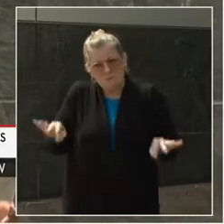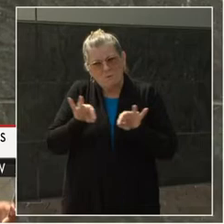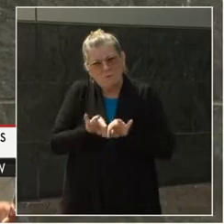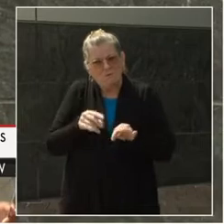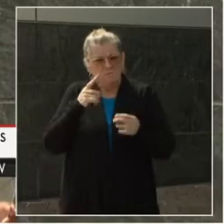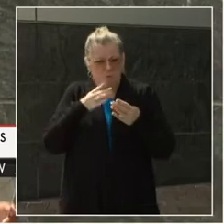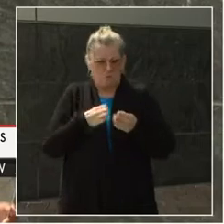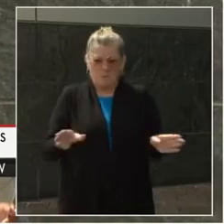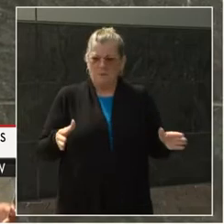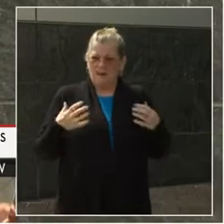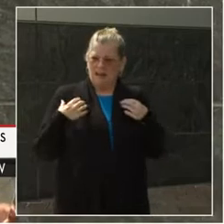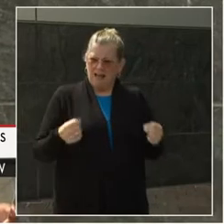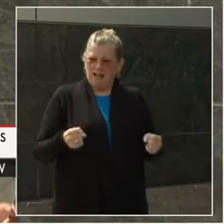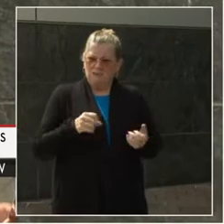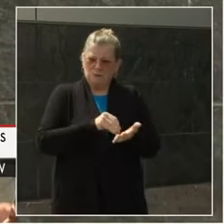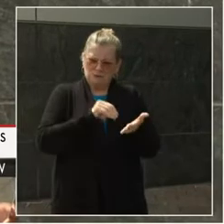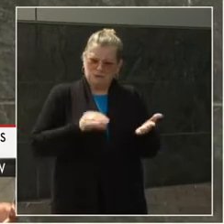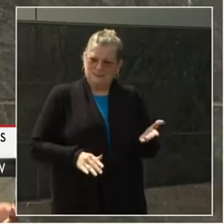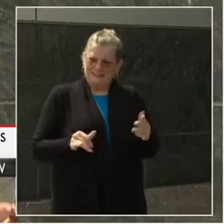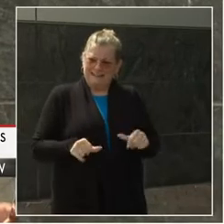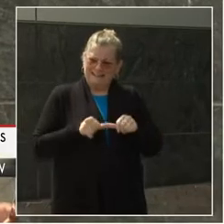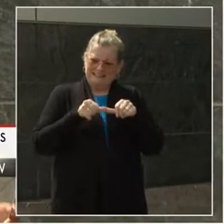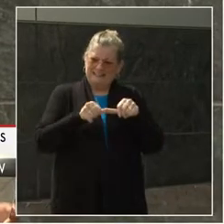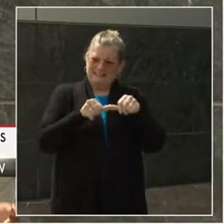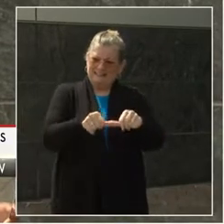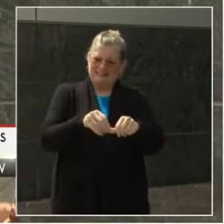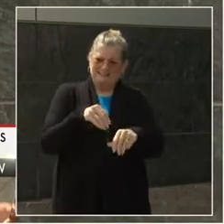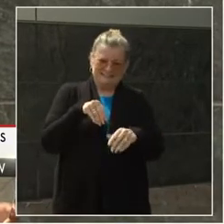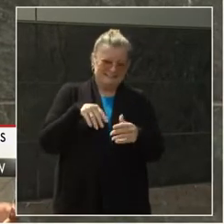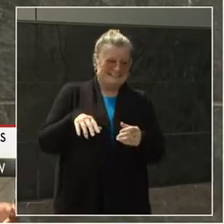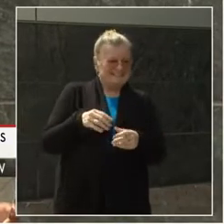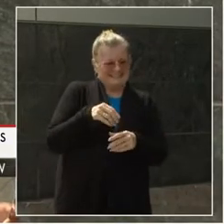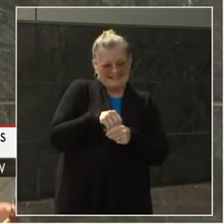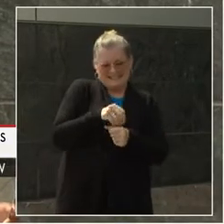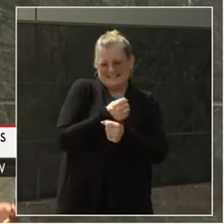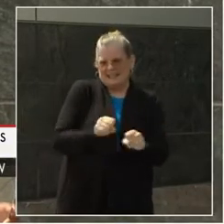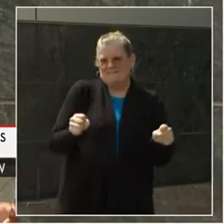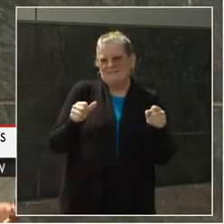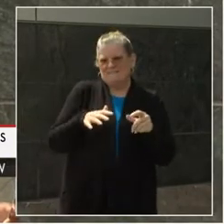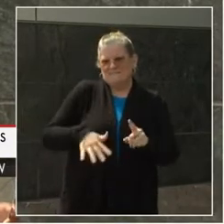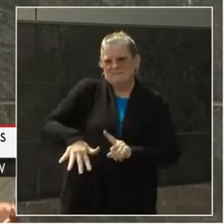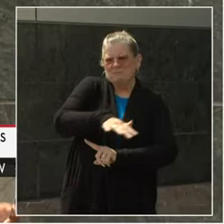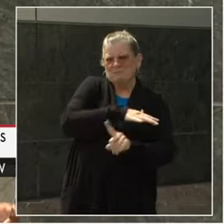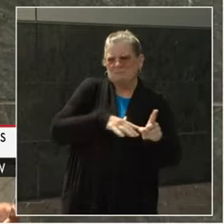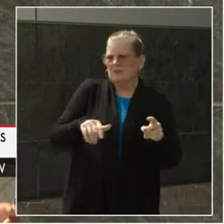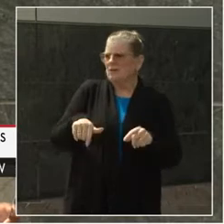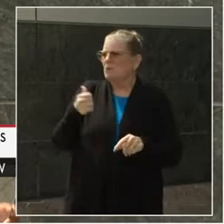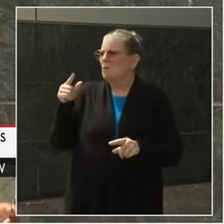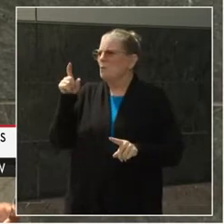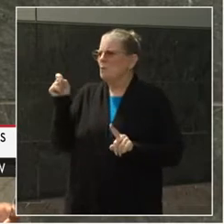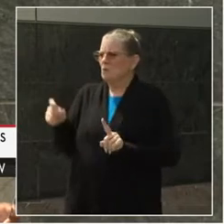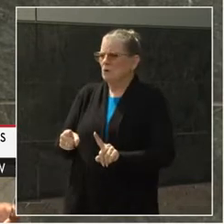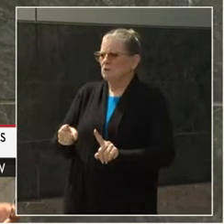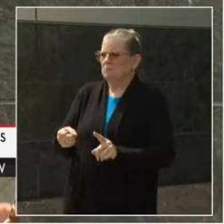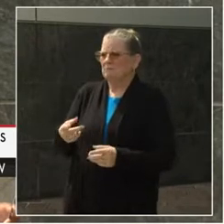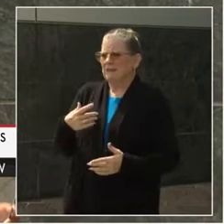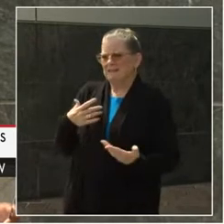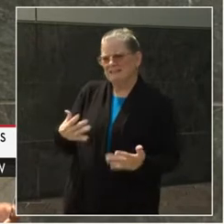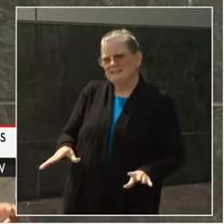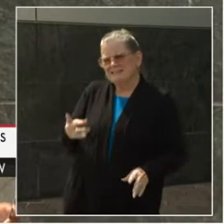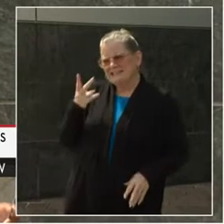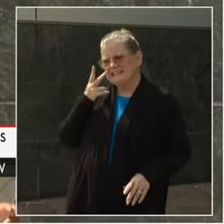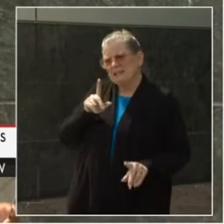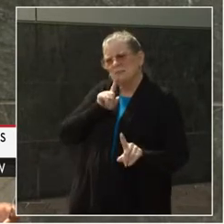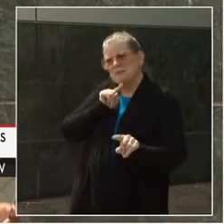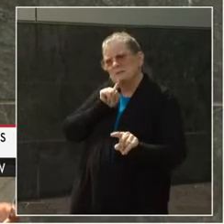students and that we can maintain safe environments. And then as a follow-up, one of the things that we've seen is that there's a response from a lot of officials that we can